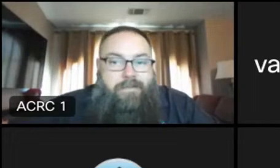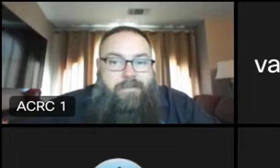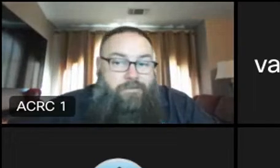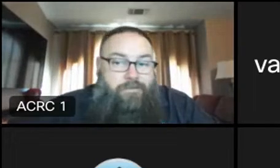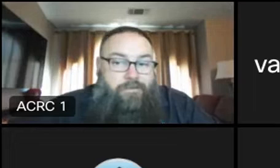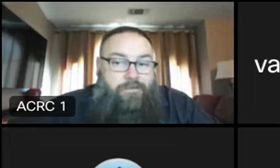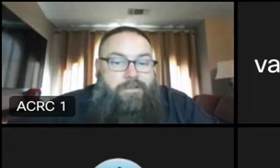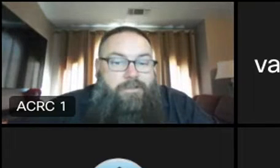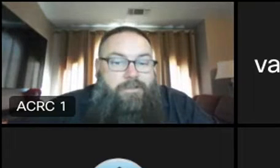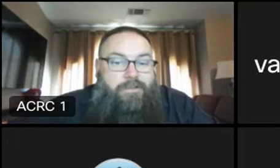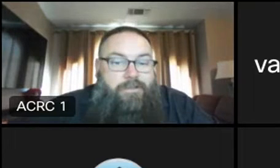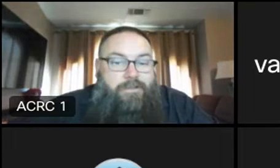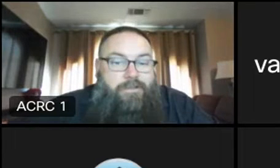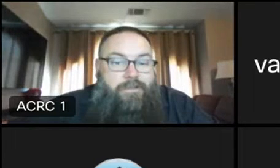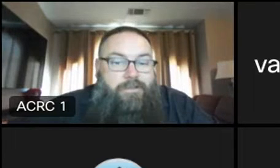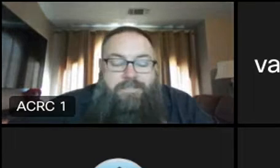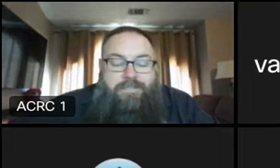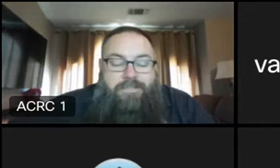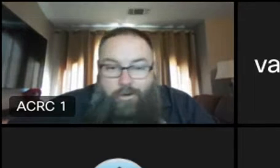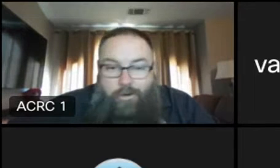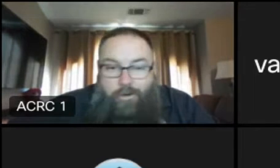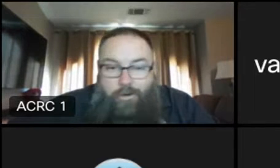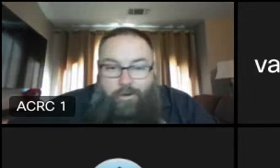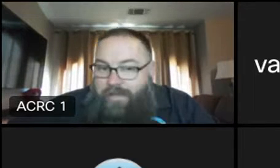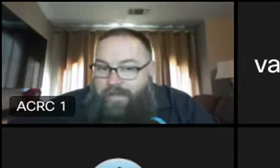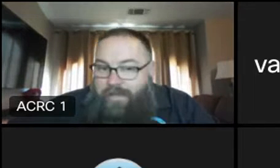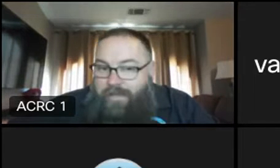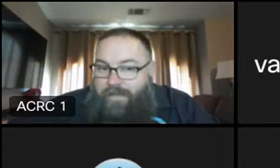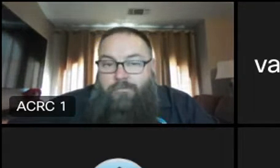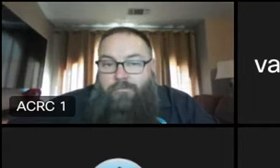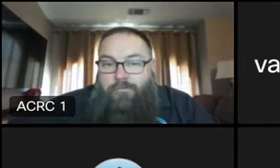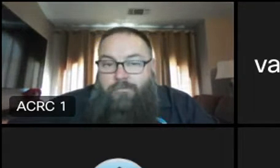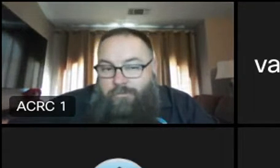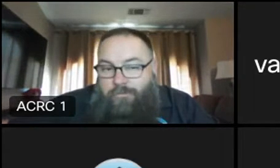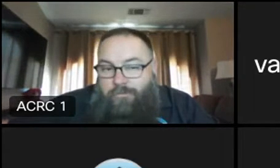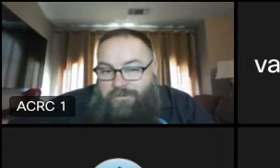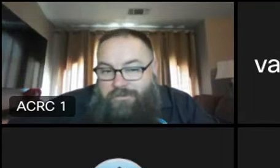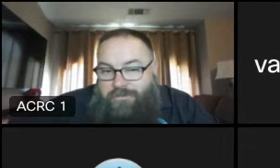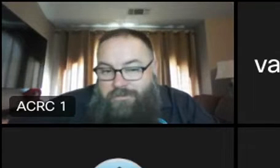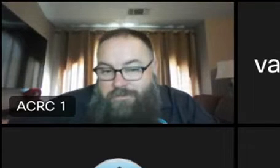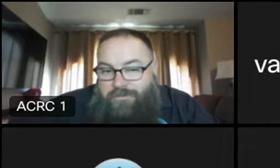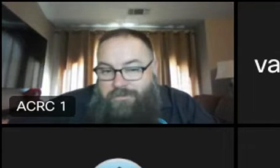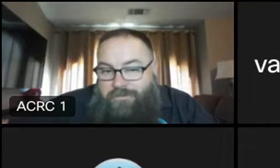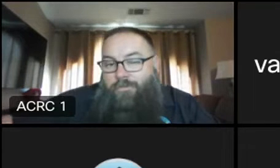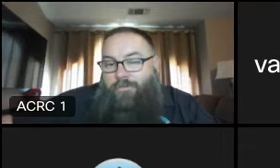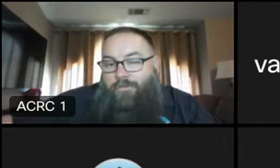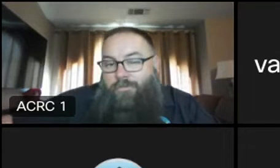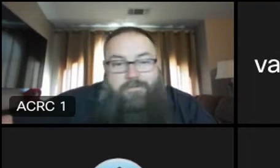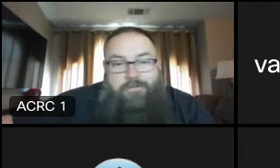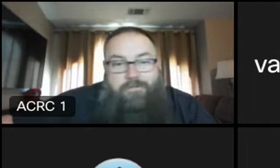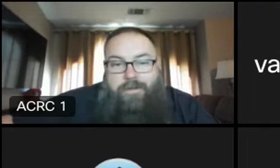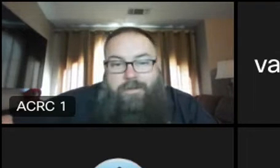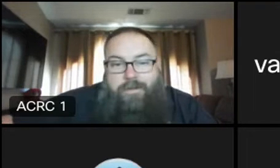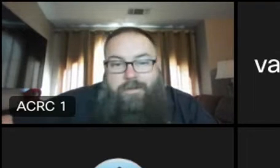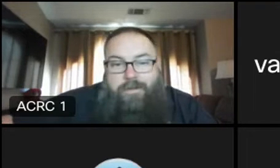yeah, absolutely, please do. Because again, the clients, you're providing the services day in and day out, and we're not there. The